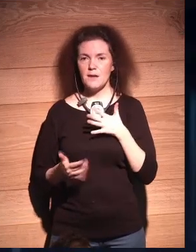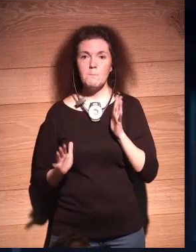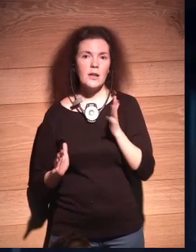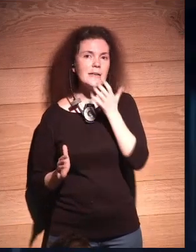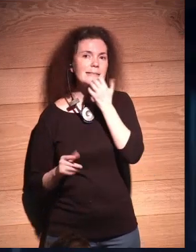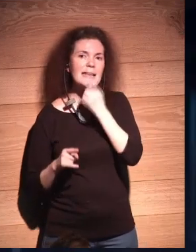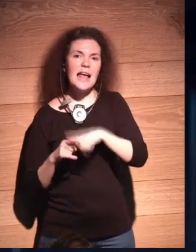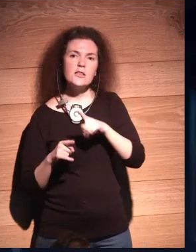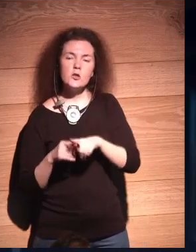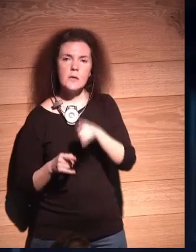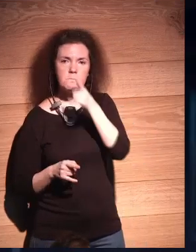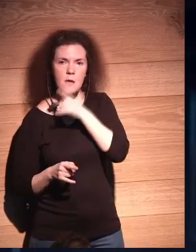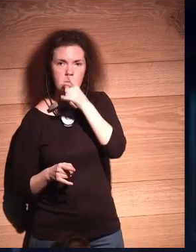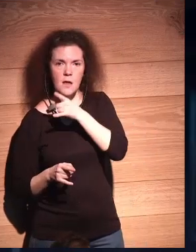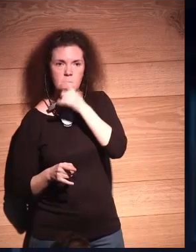people.